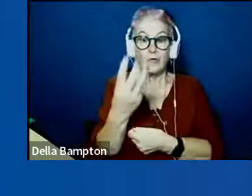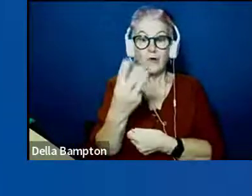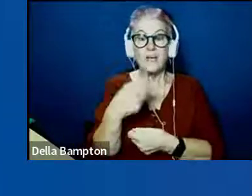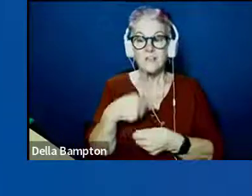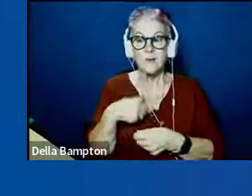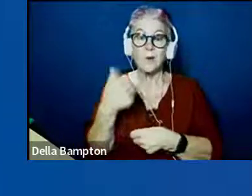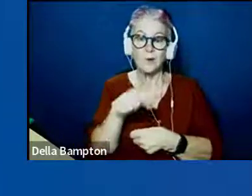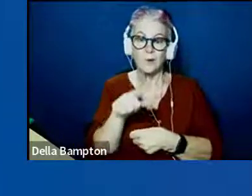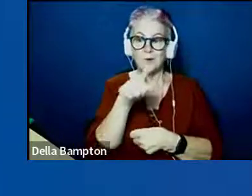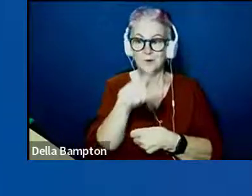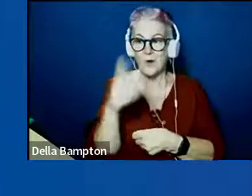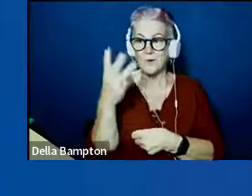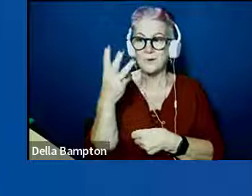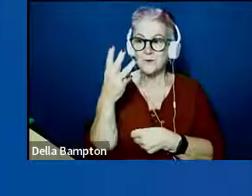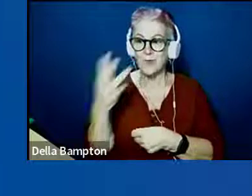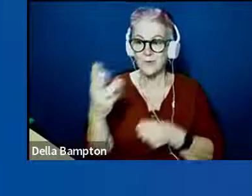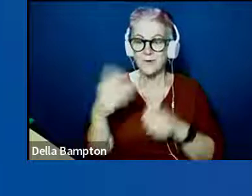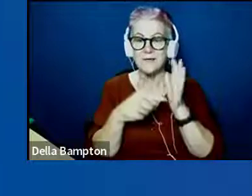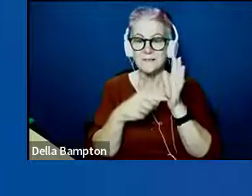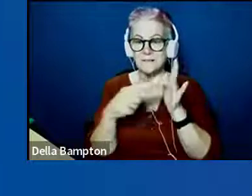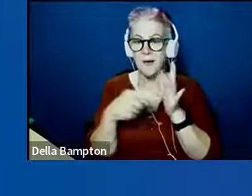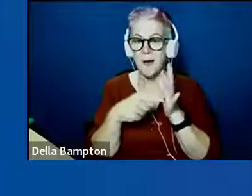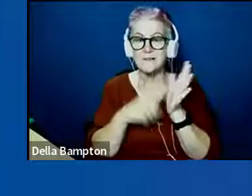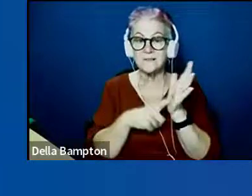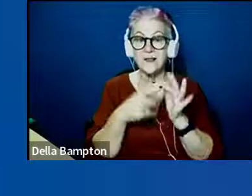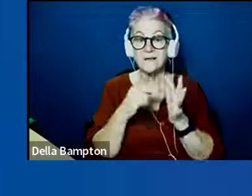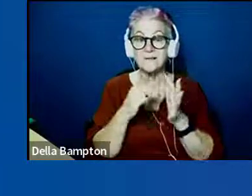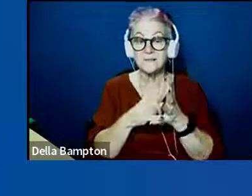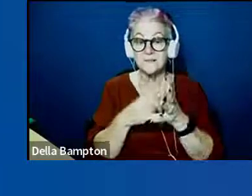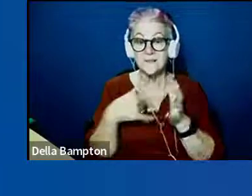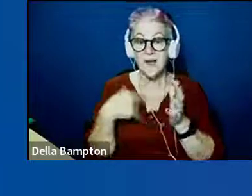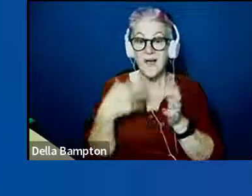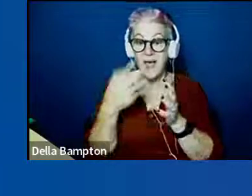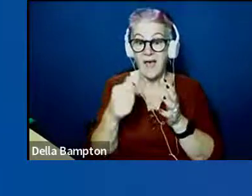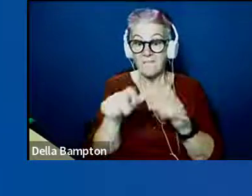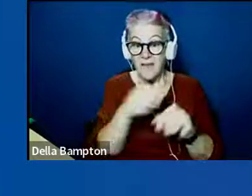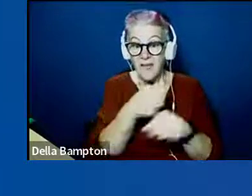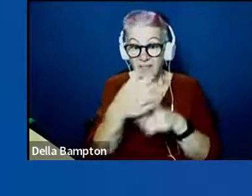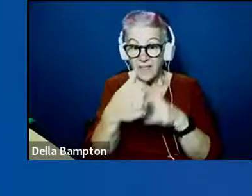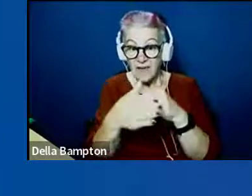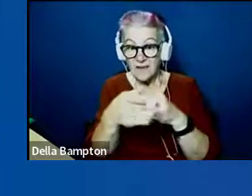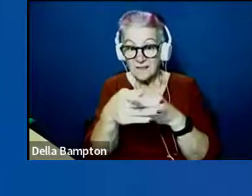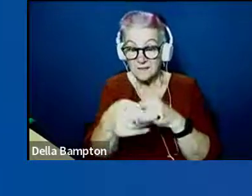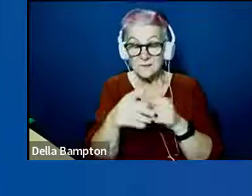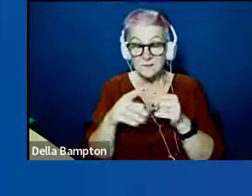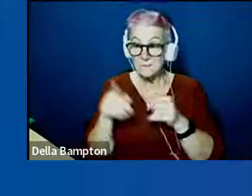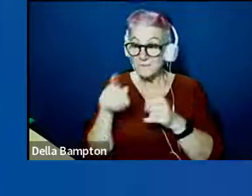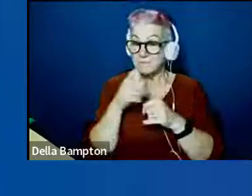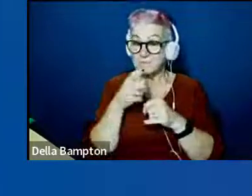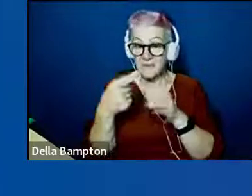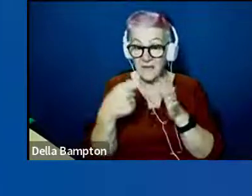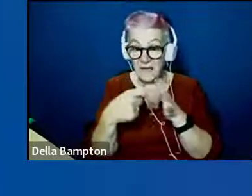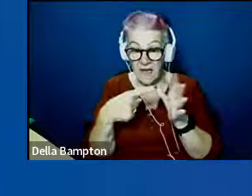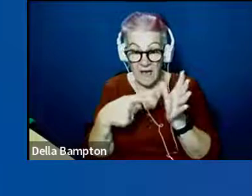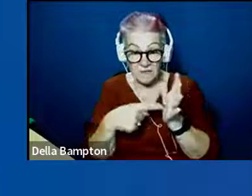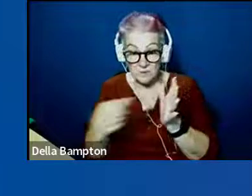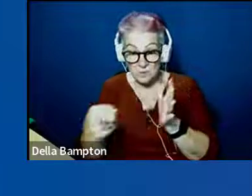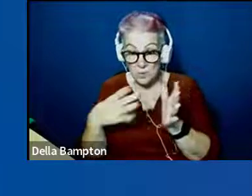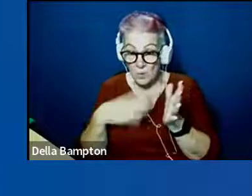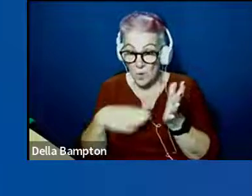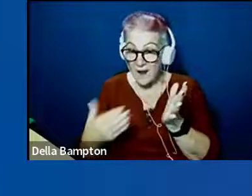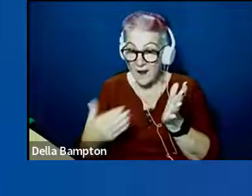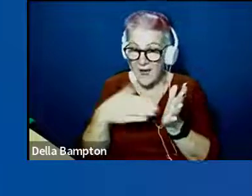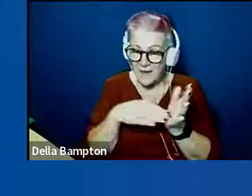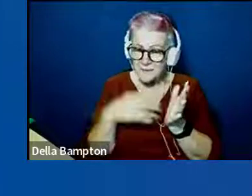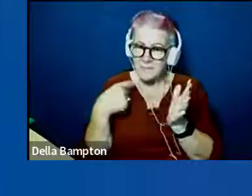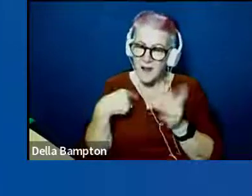do have those links at the end of our presentation. Did you want to add anything else to that, Kat? I think you mentioned it